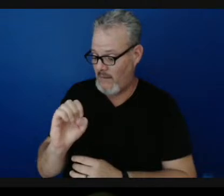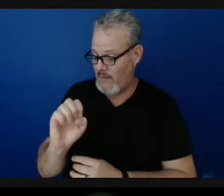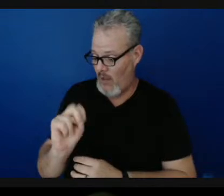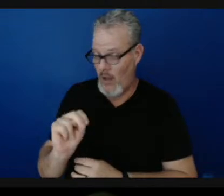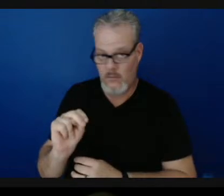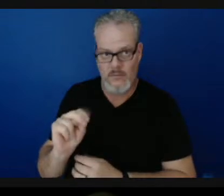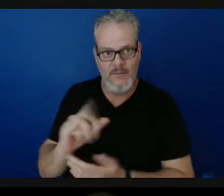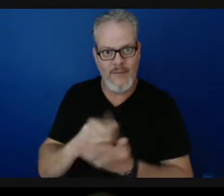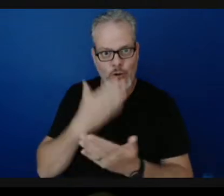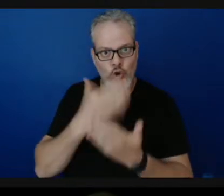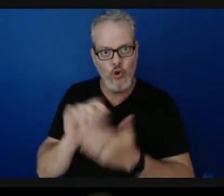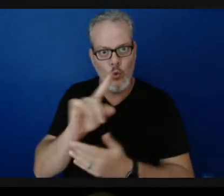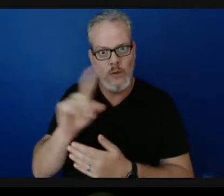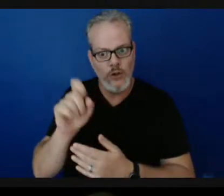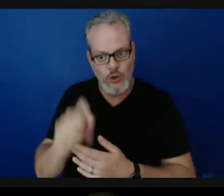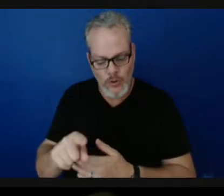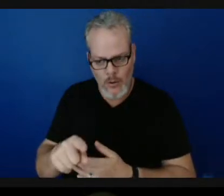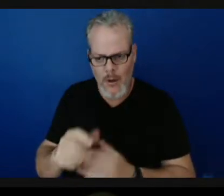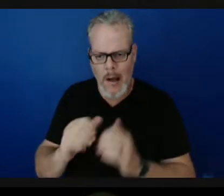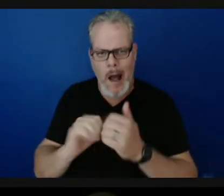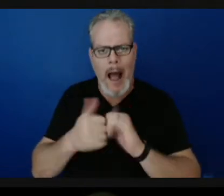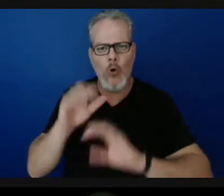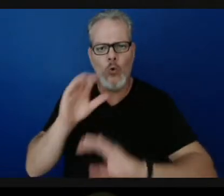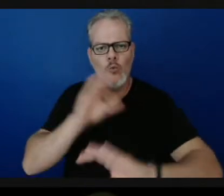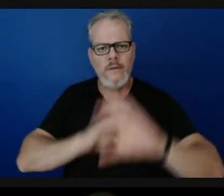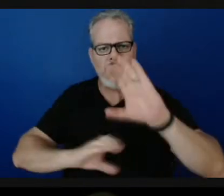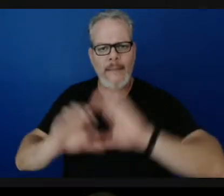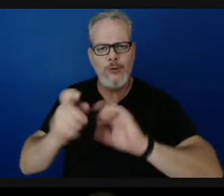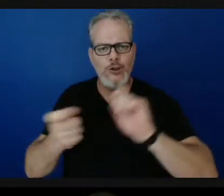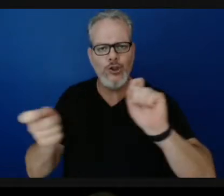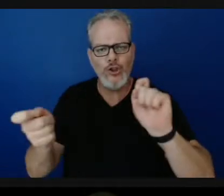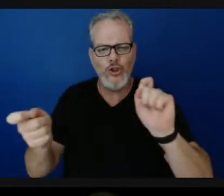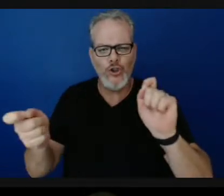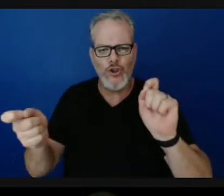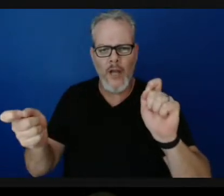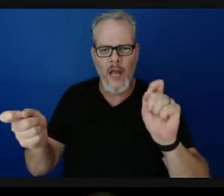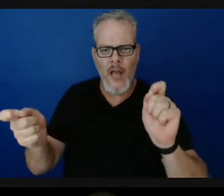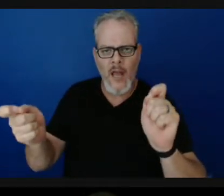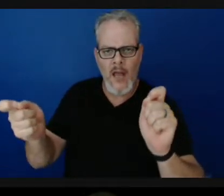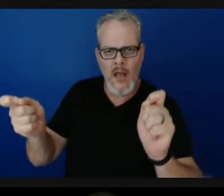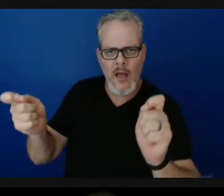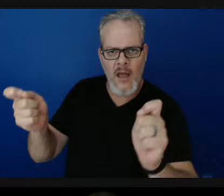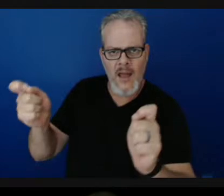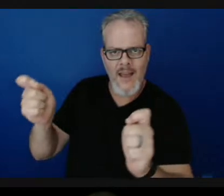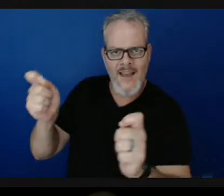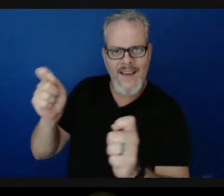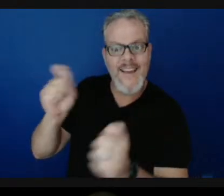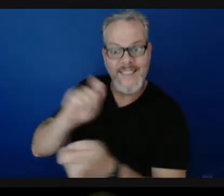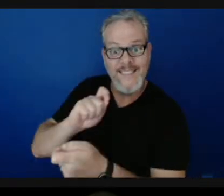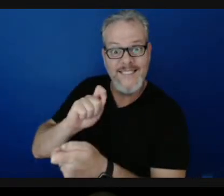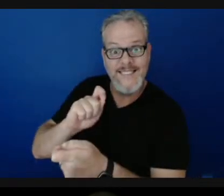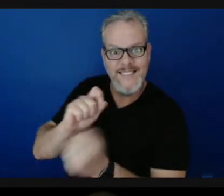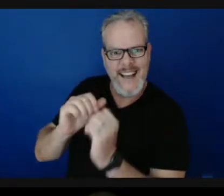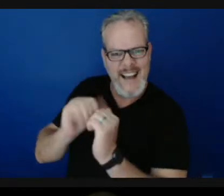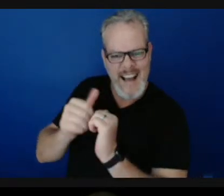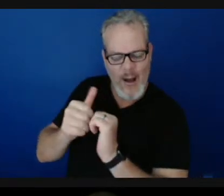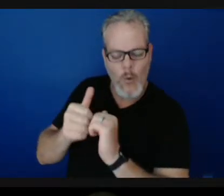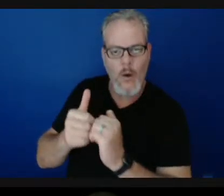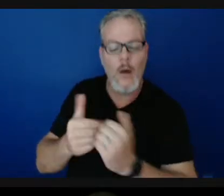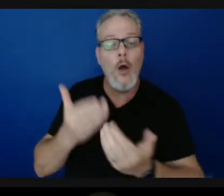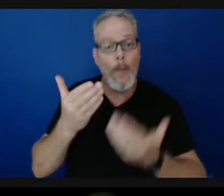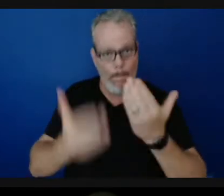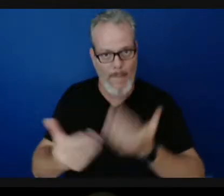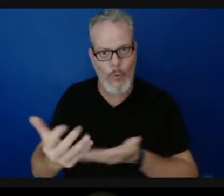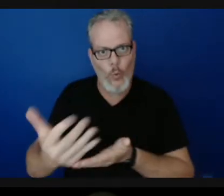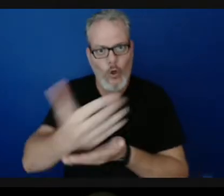like to know, is how did the chemistry change over time of the eruption? And so they maybe were able to collect, let's say,